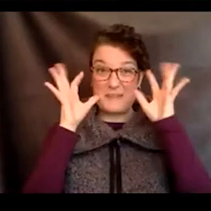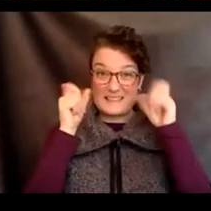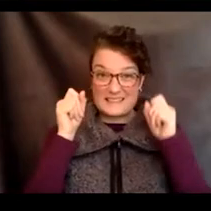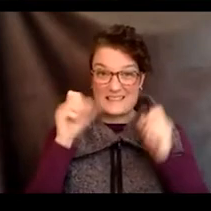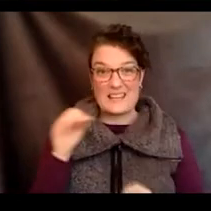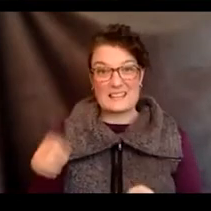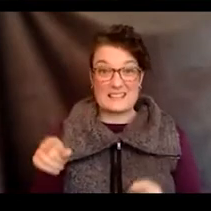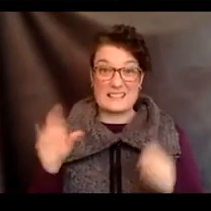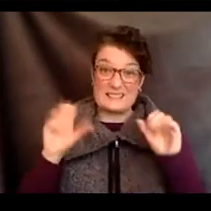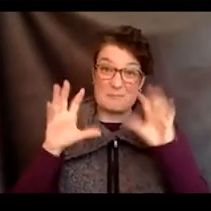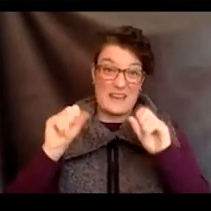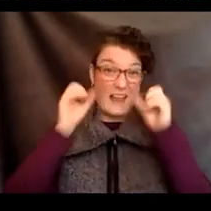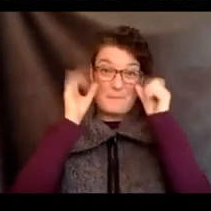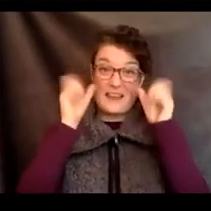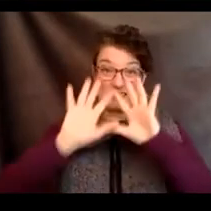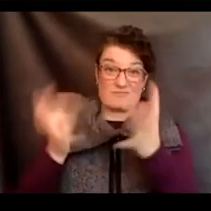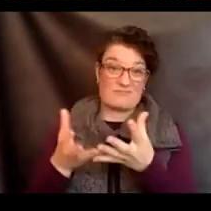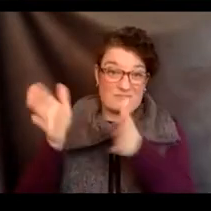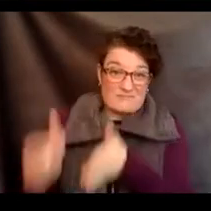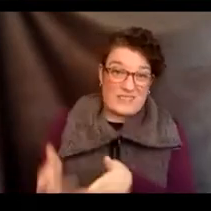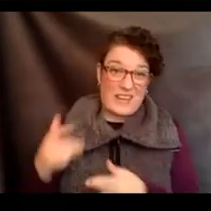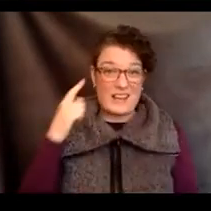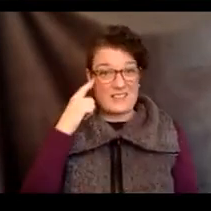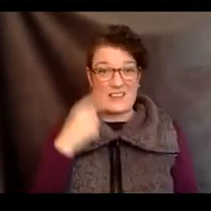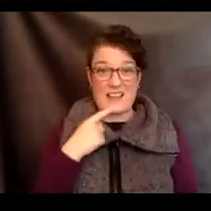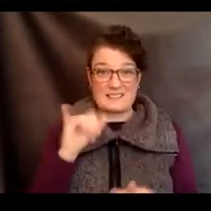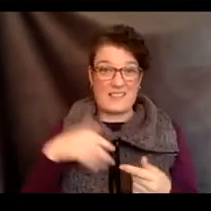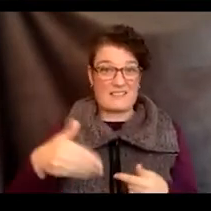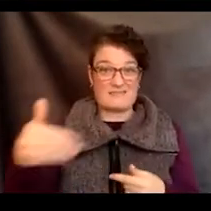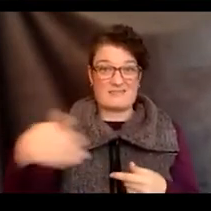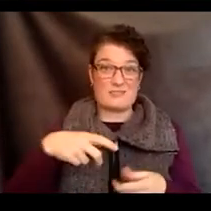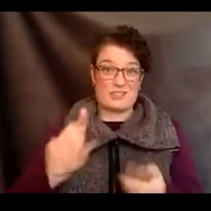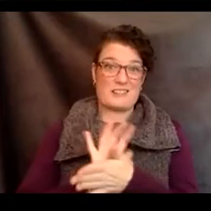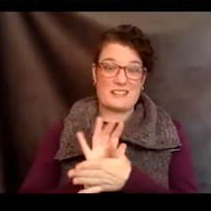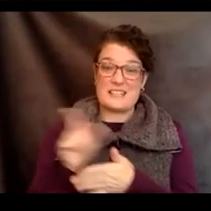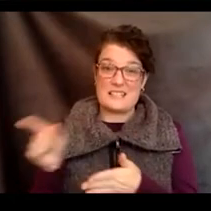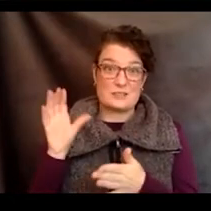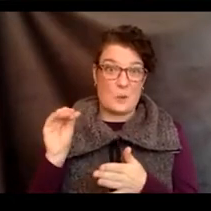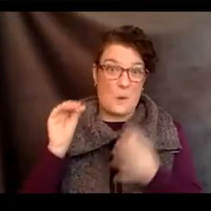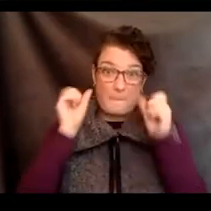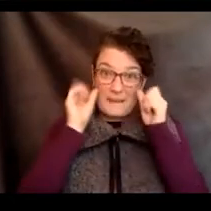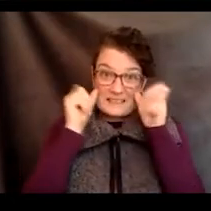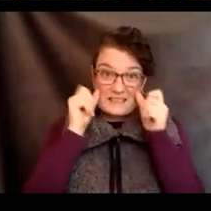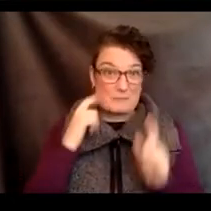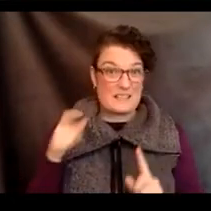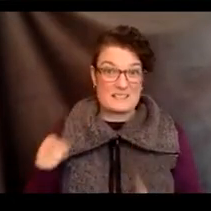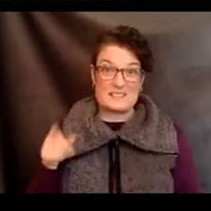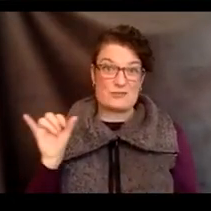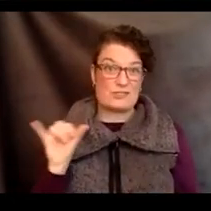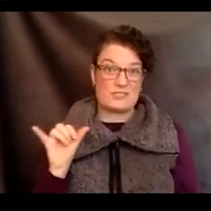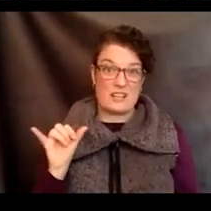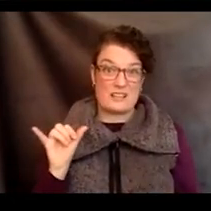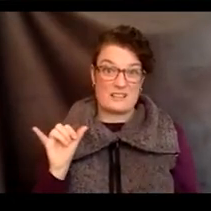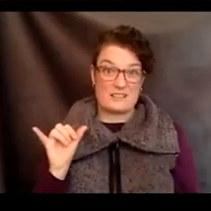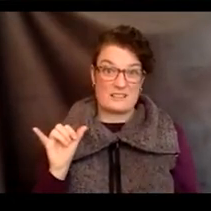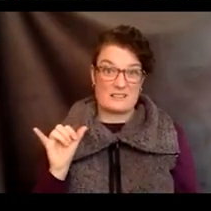And he's amazing all around. And I think I say it many times over the documentary how amazing Jonathan Chu is, because he's just like that amazing.